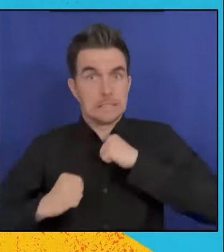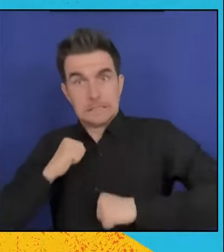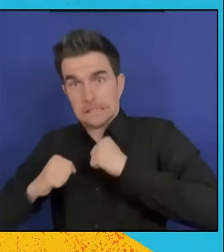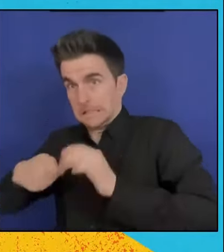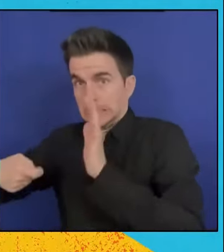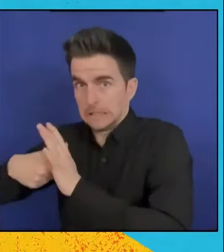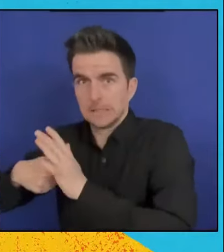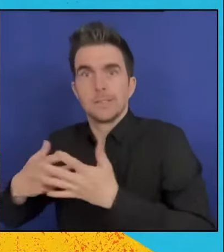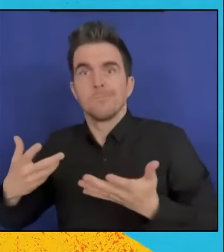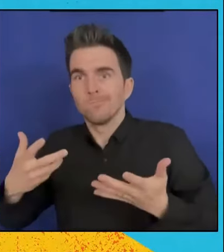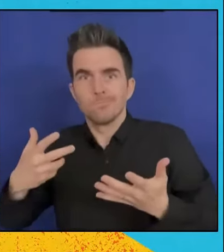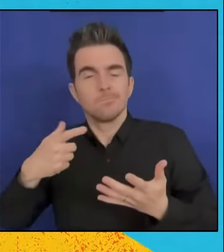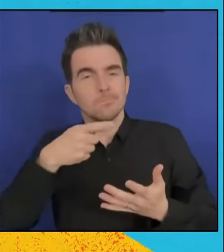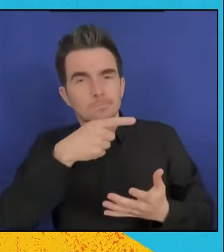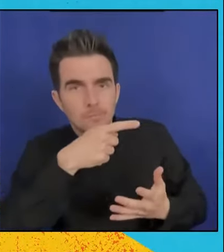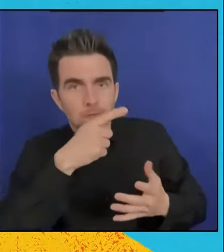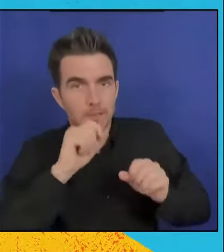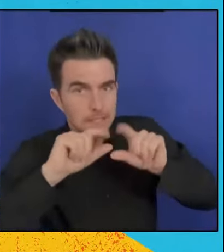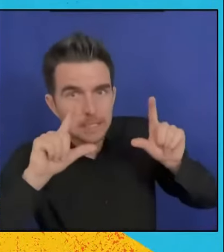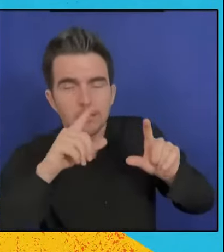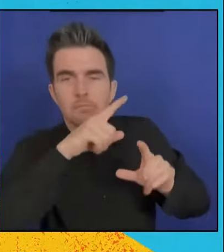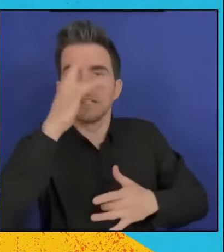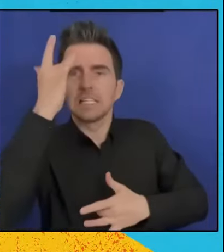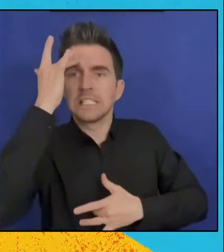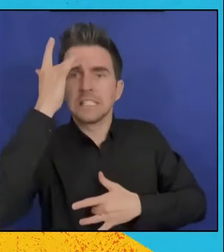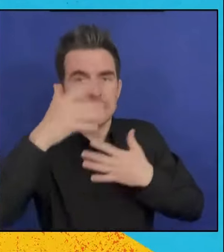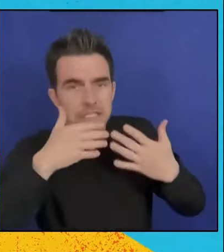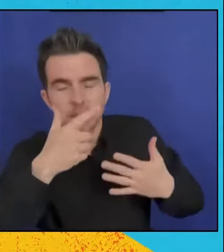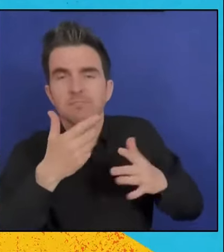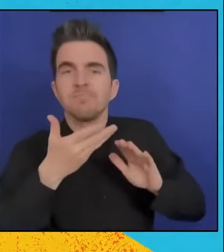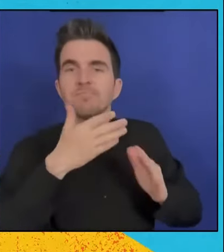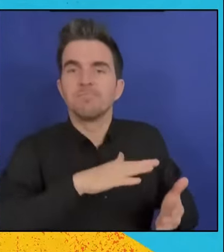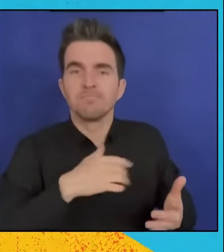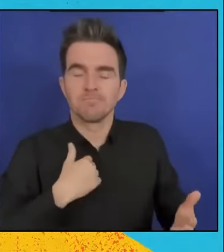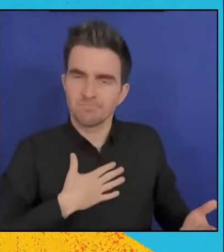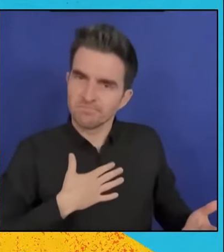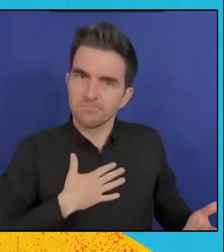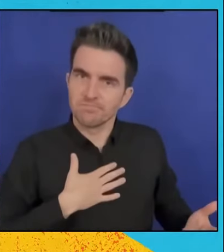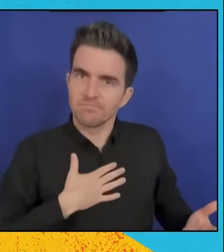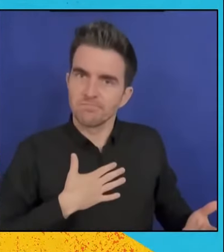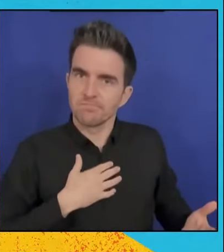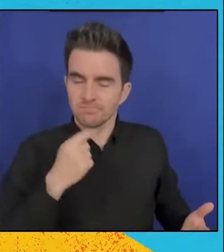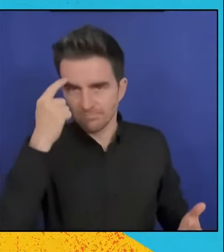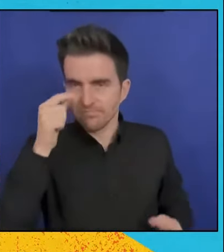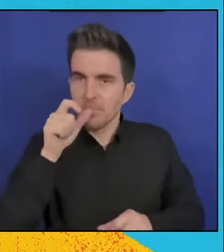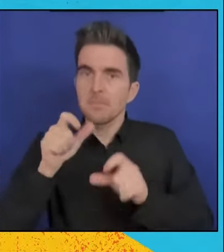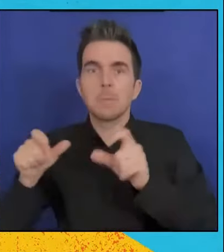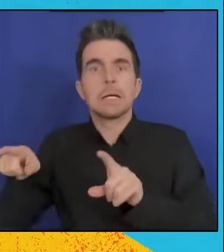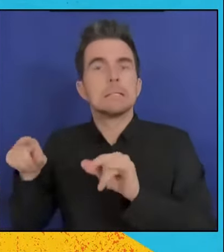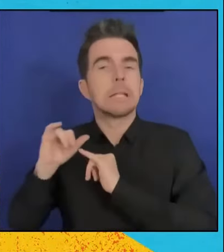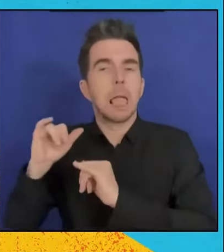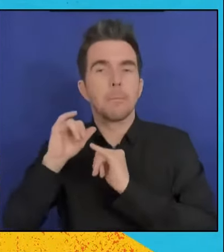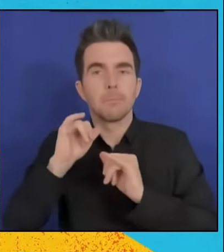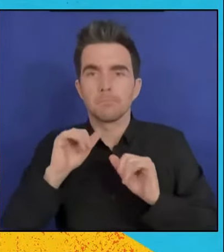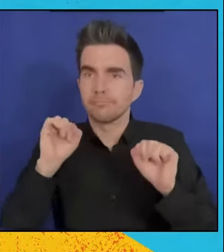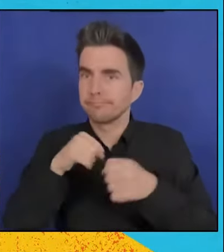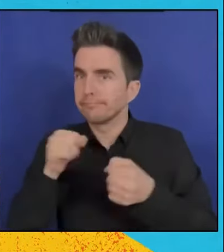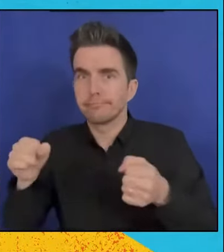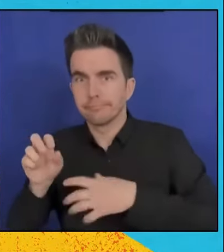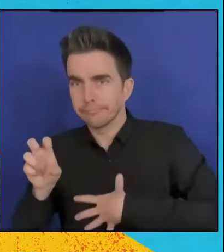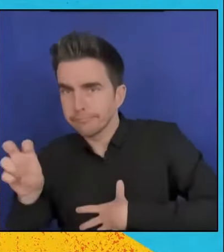I came up with a solution. So when I got to the university, I started collecting laptop batteries, breaking them apart and seeing how much I could create